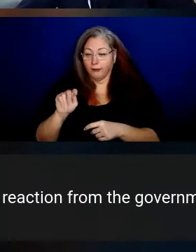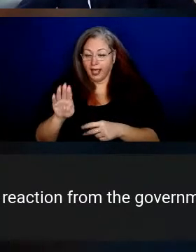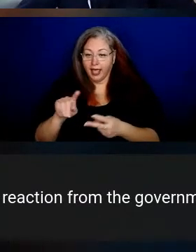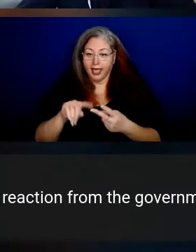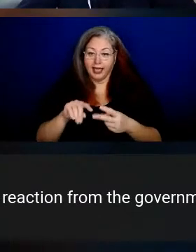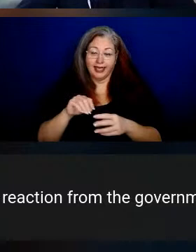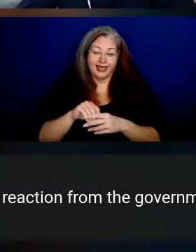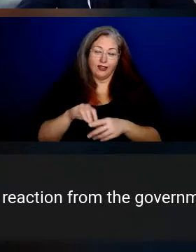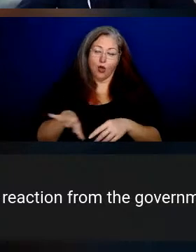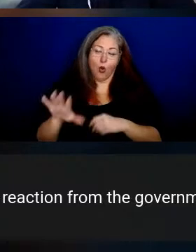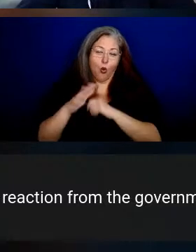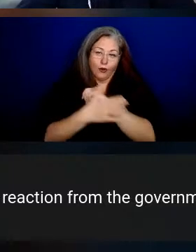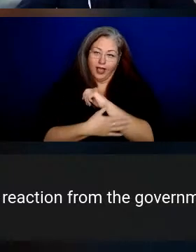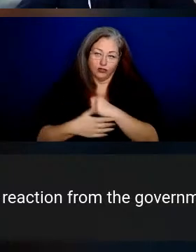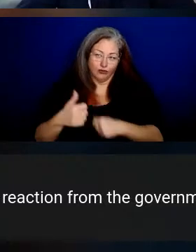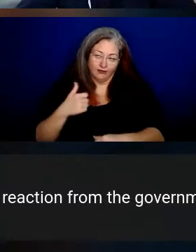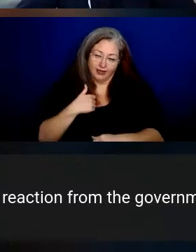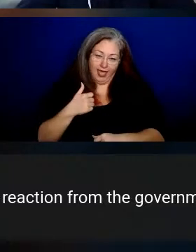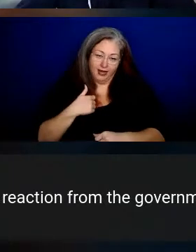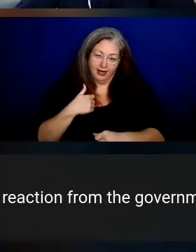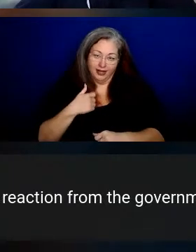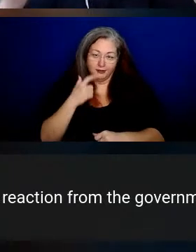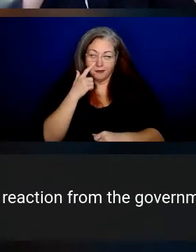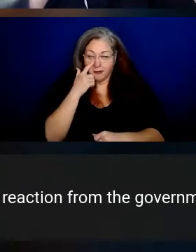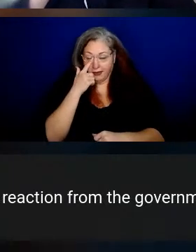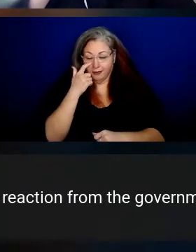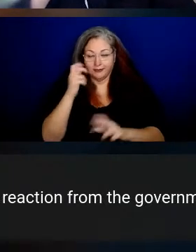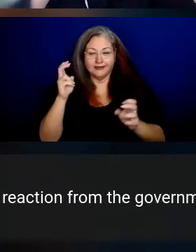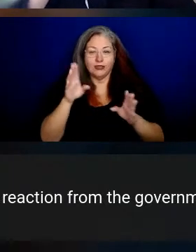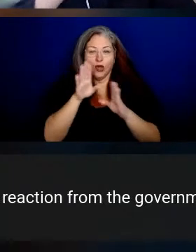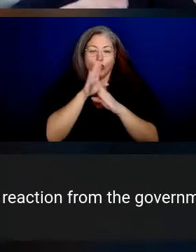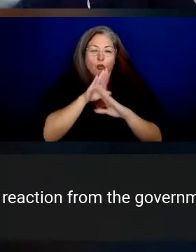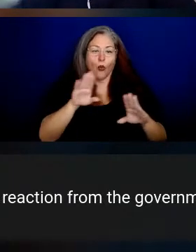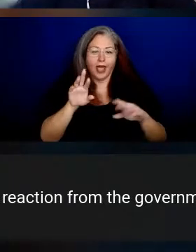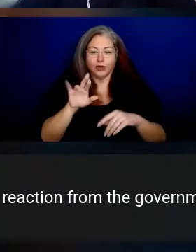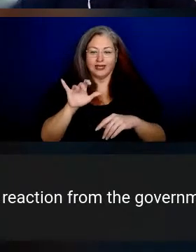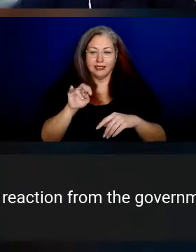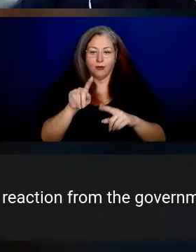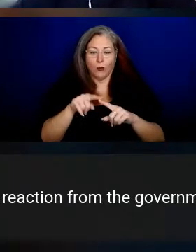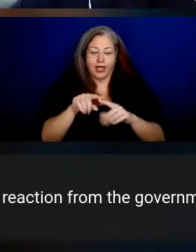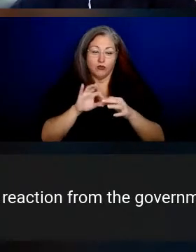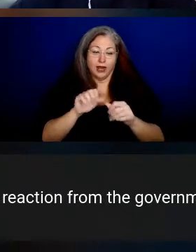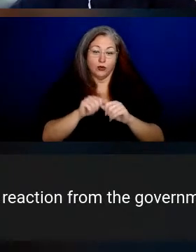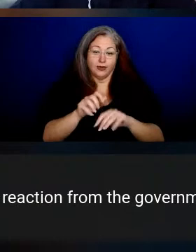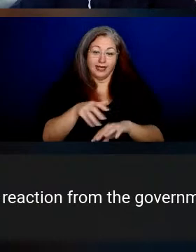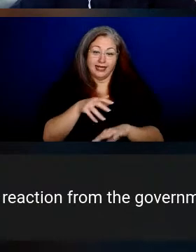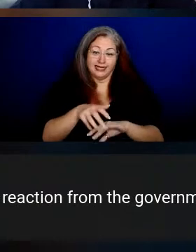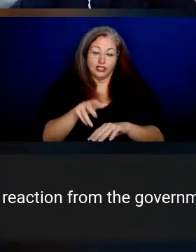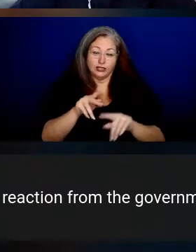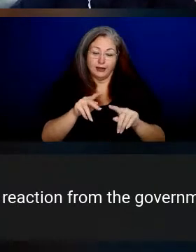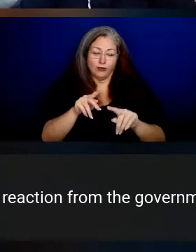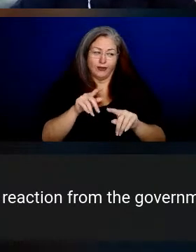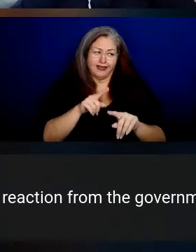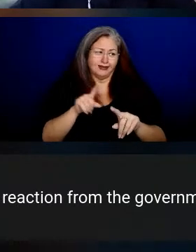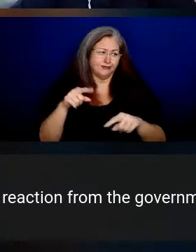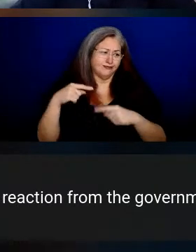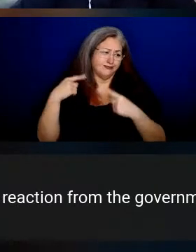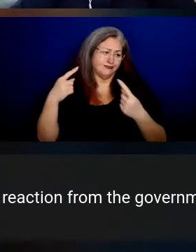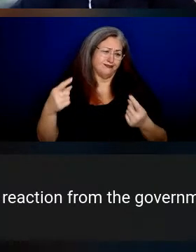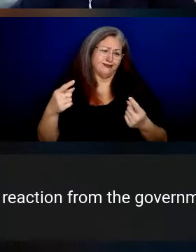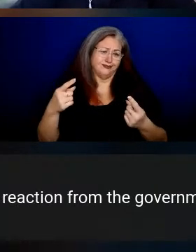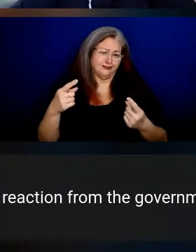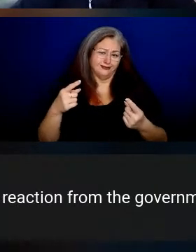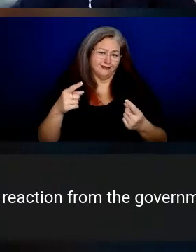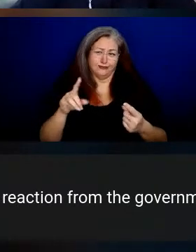entire country actually has a quiet racism when it comes to Indigenous people that has been there since, well, for the